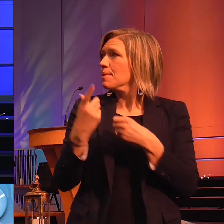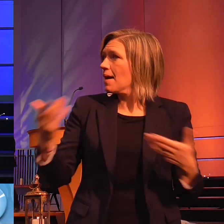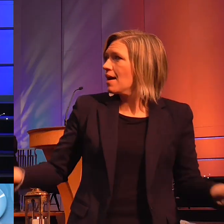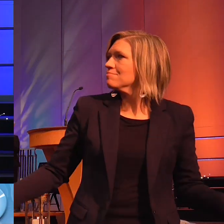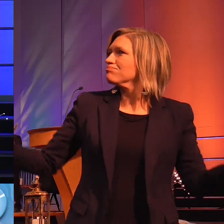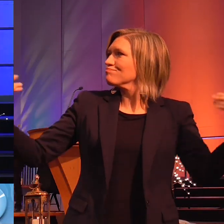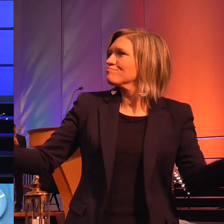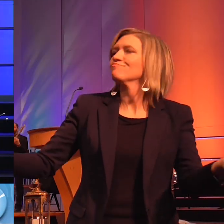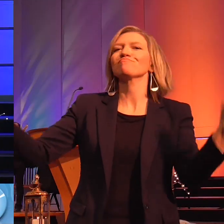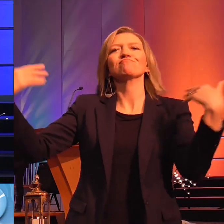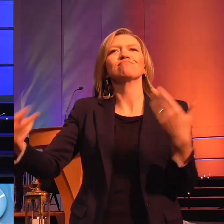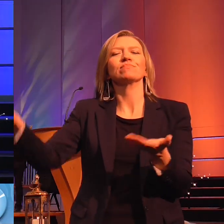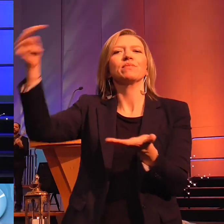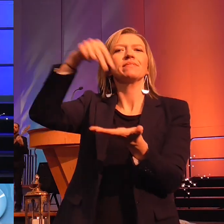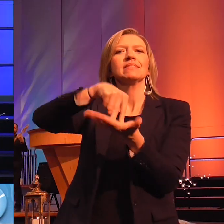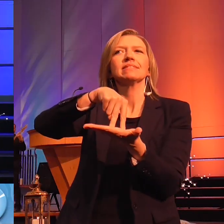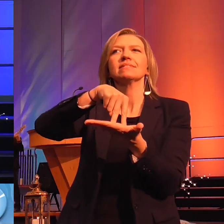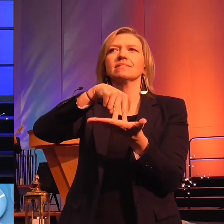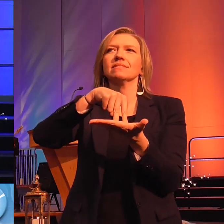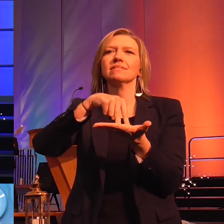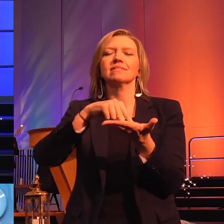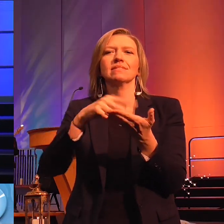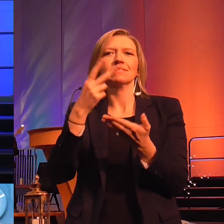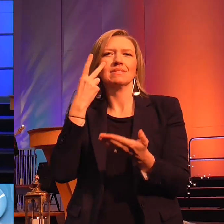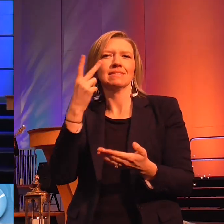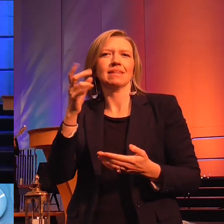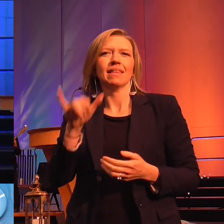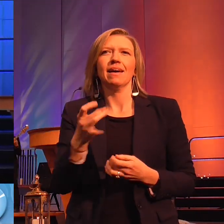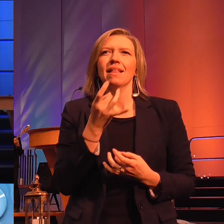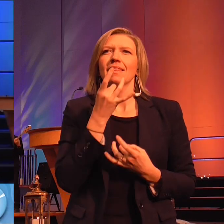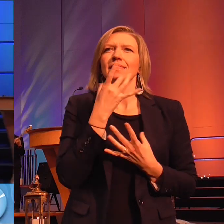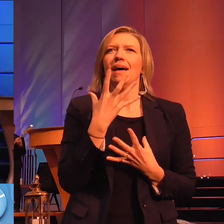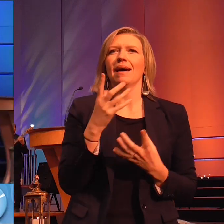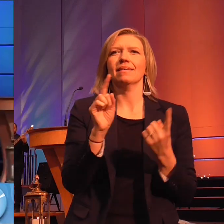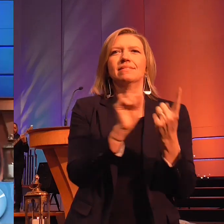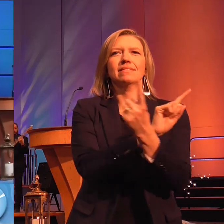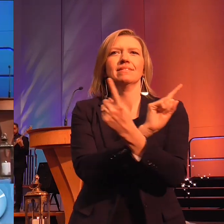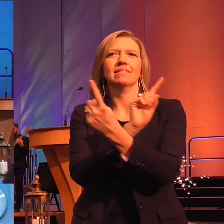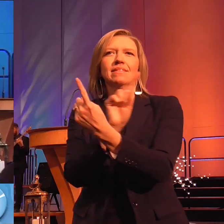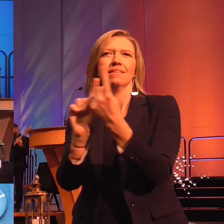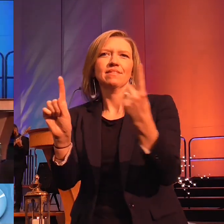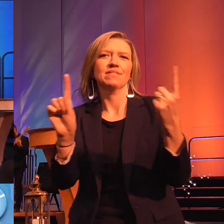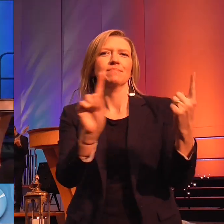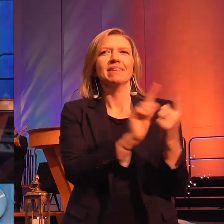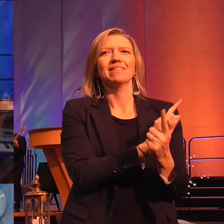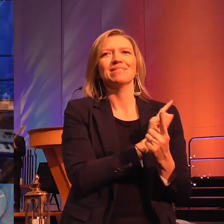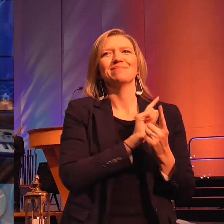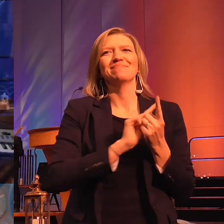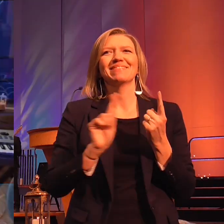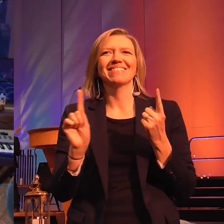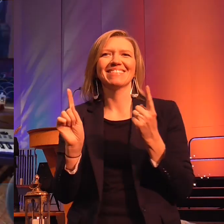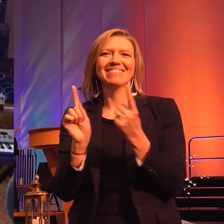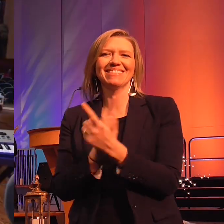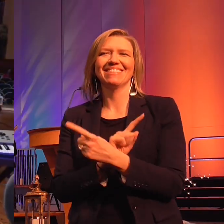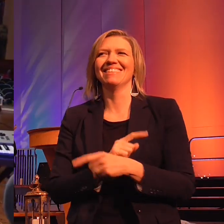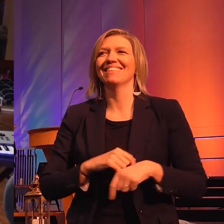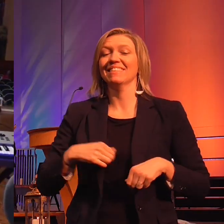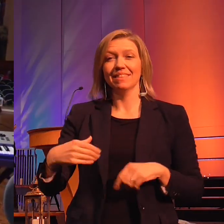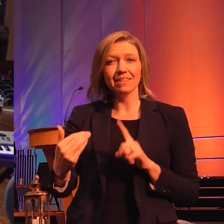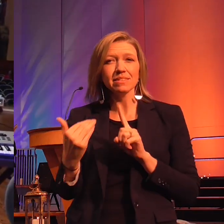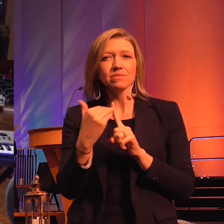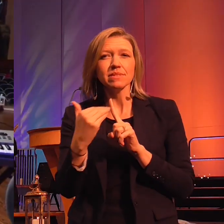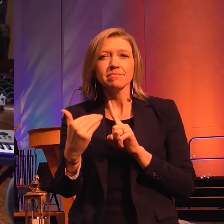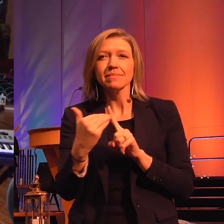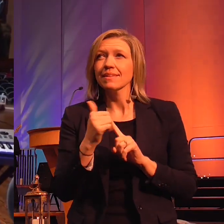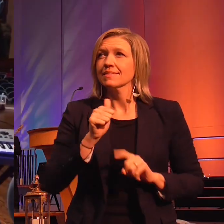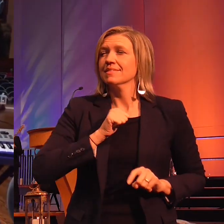Everybody, get up on your feet. See the light in everybody you meet. Let